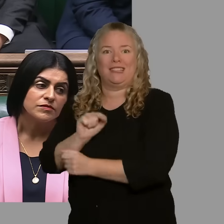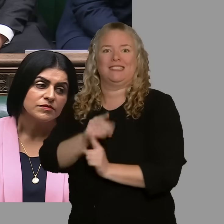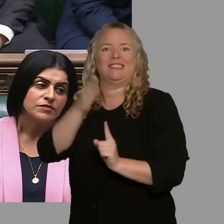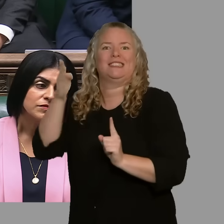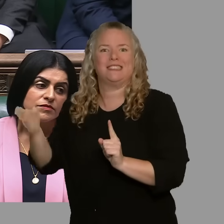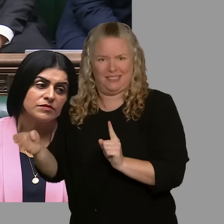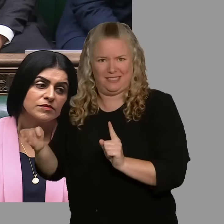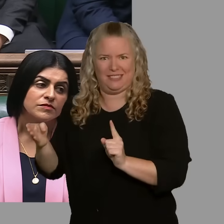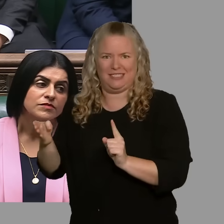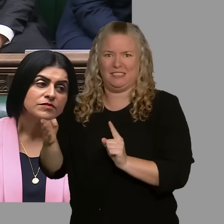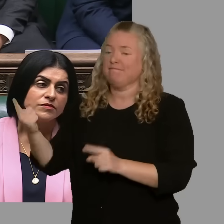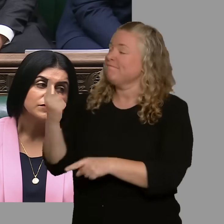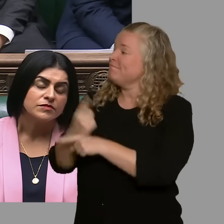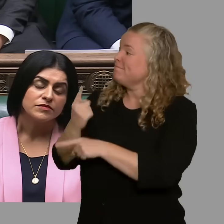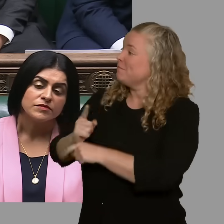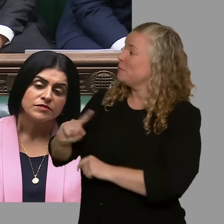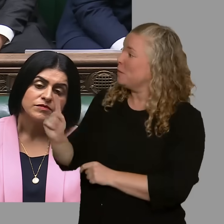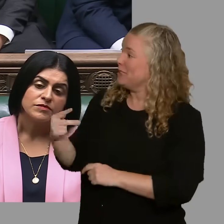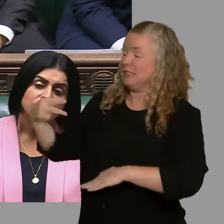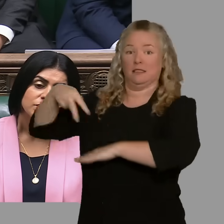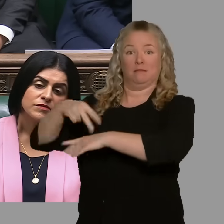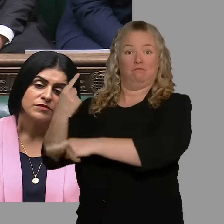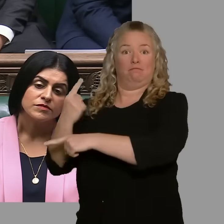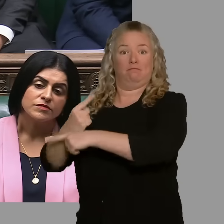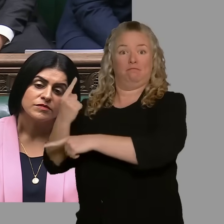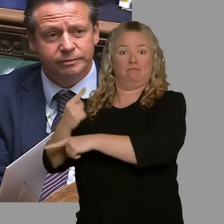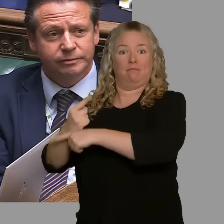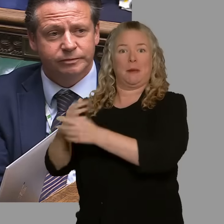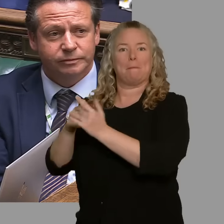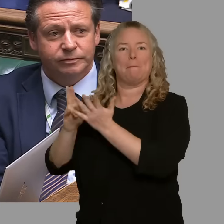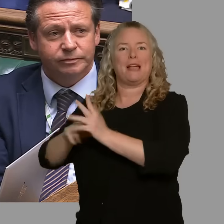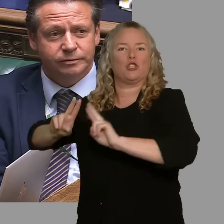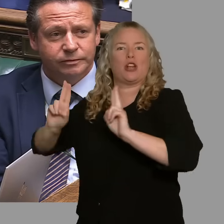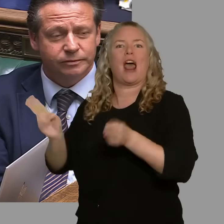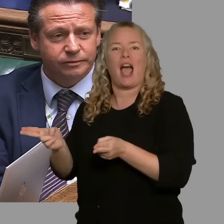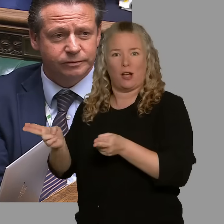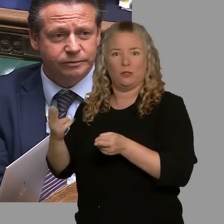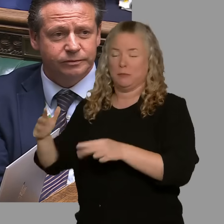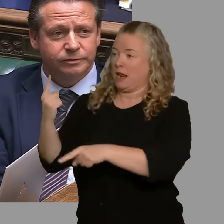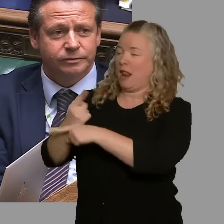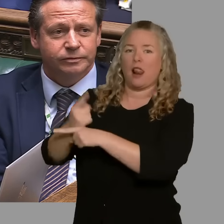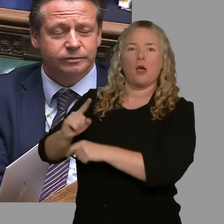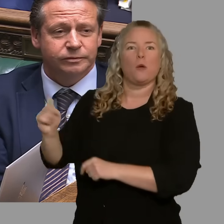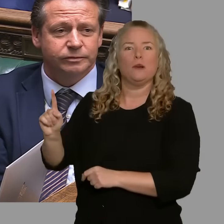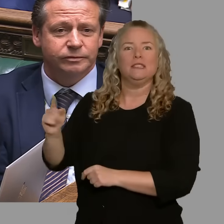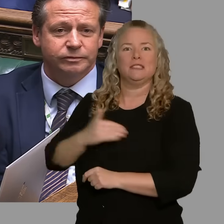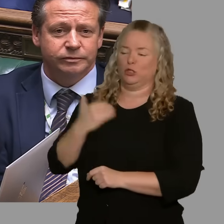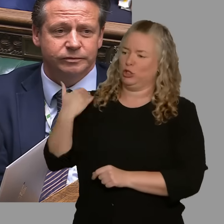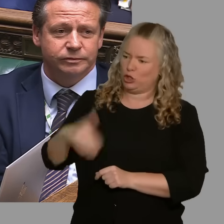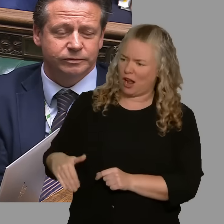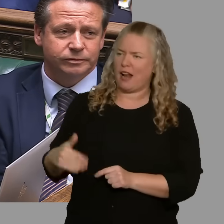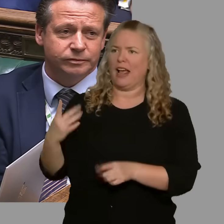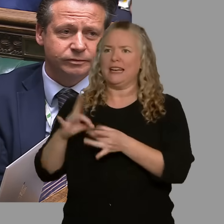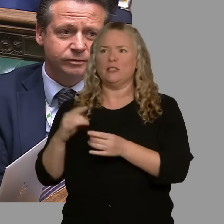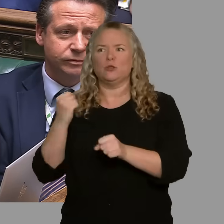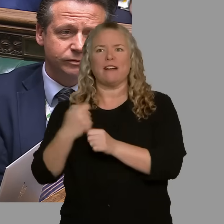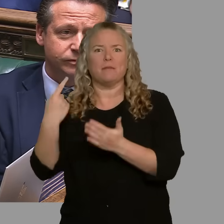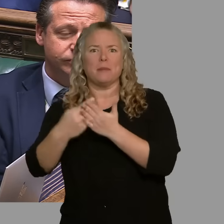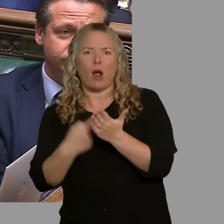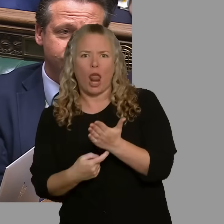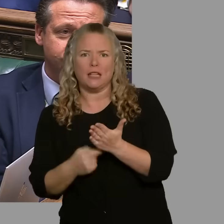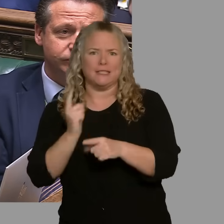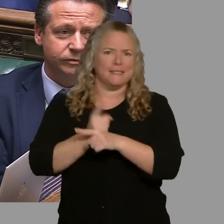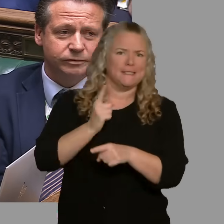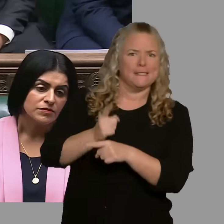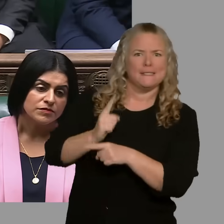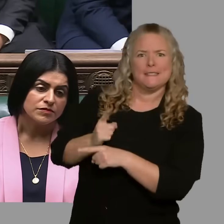in that speech, summing up China as a threat in one word would be, his words, impossible, impractical, and most